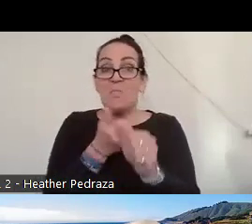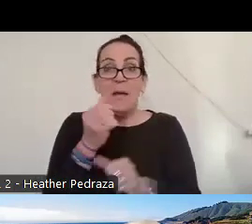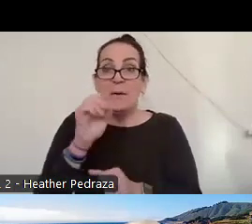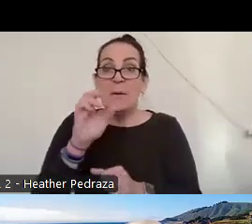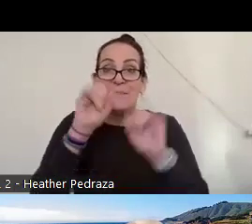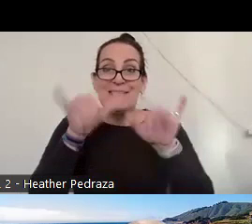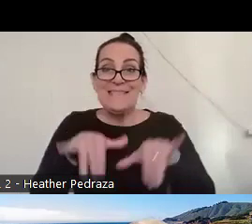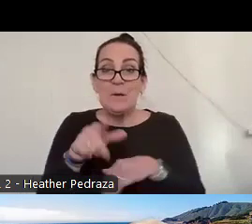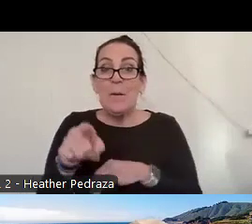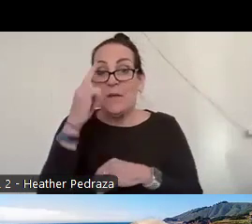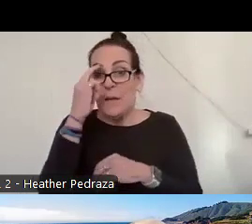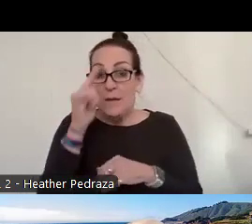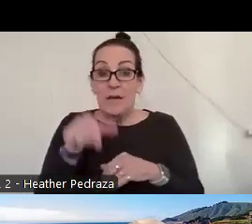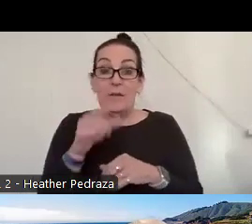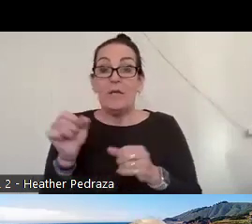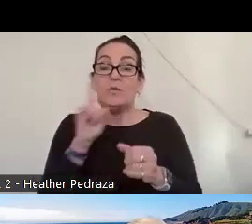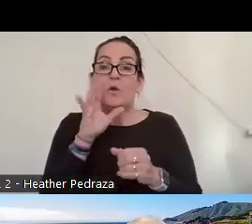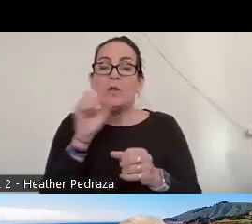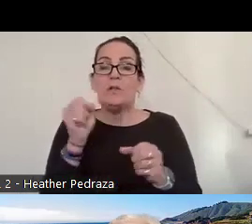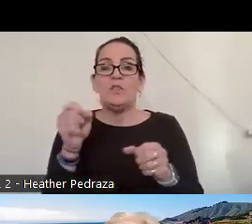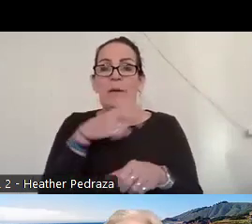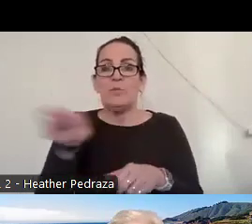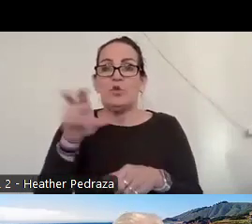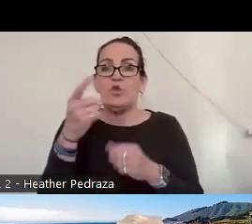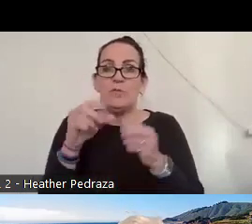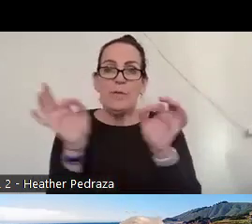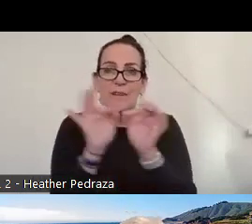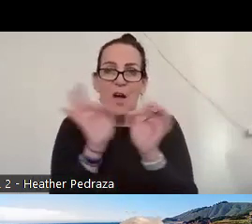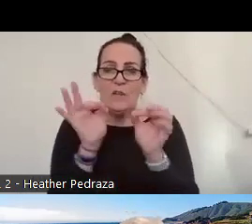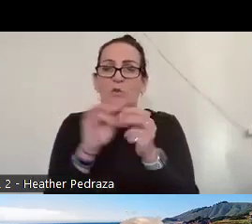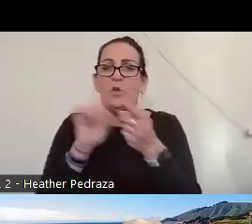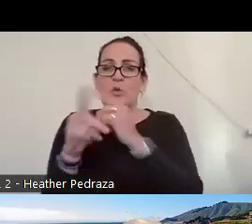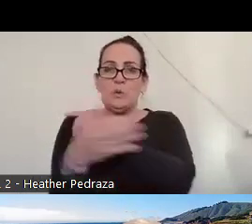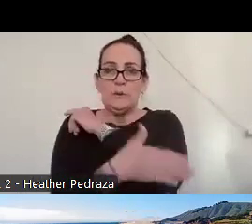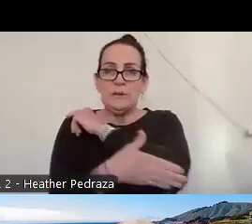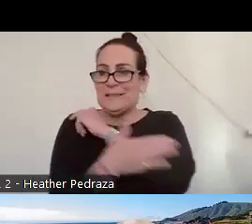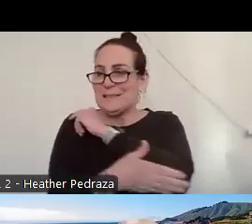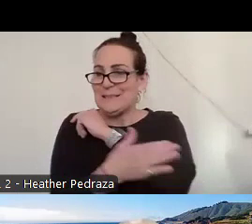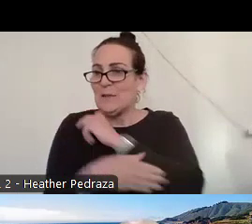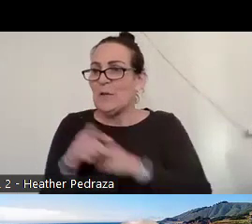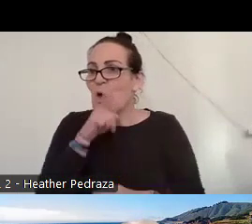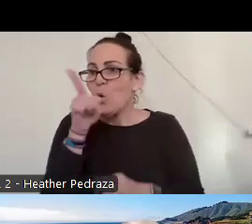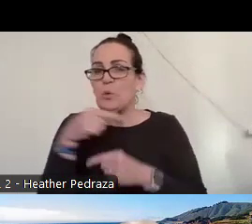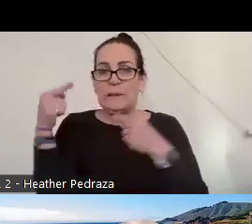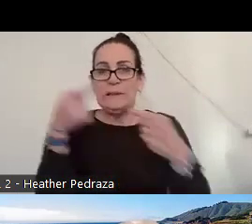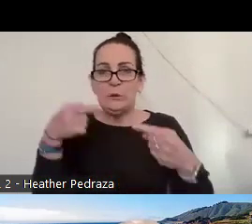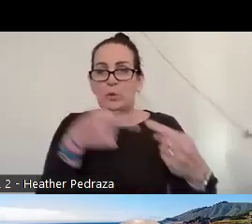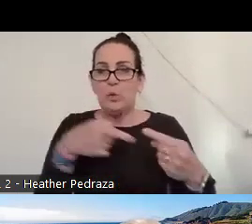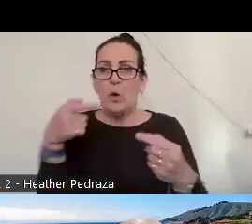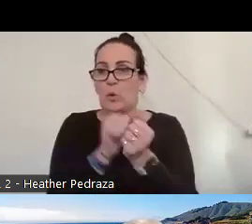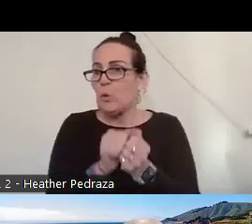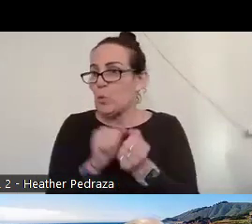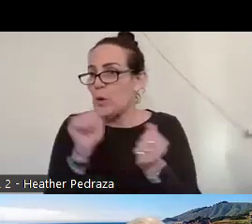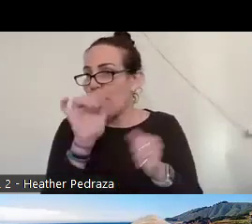aging, just this kind of shift of costs down to counties, which are really struggling already to